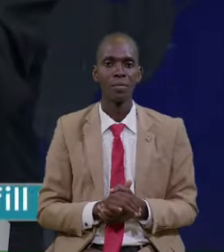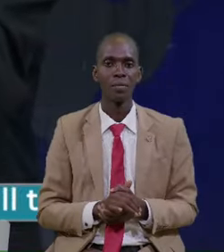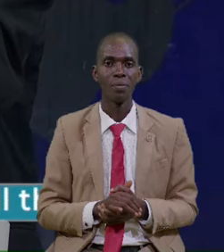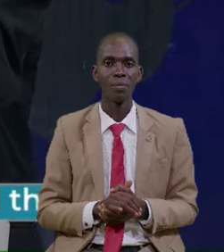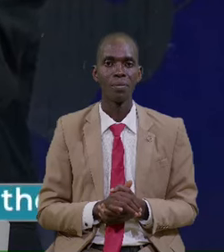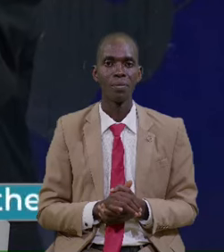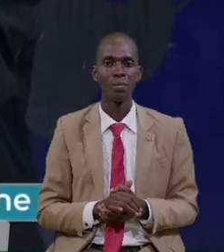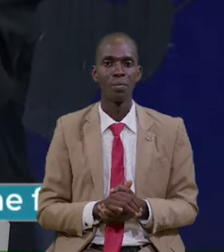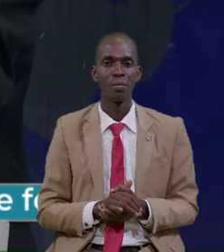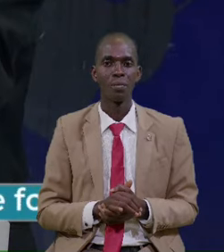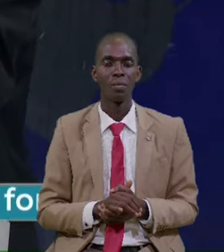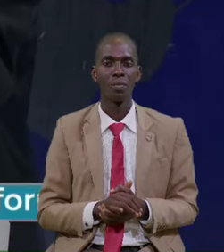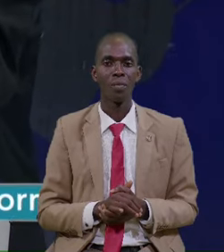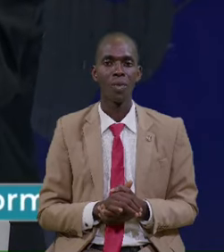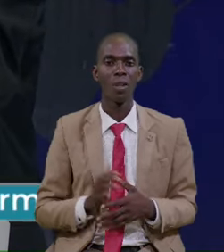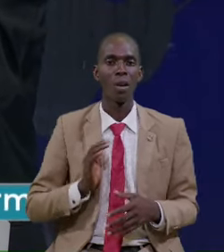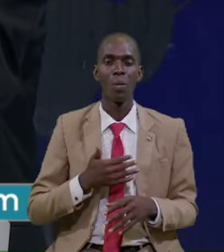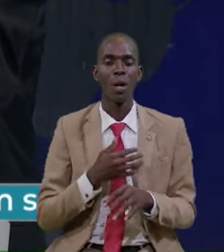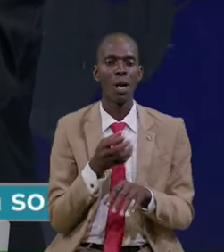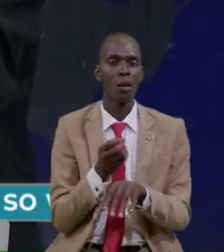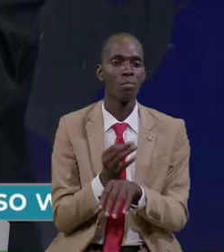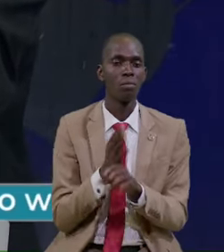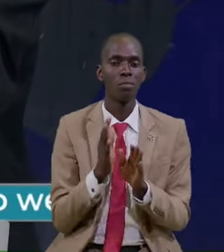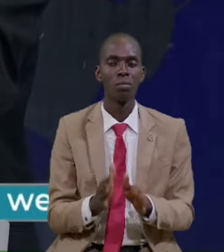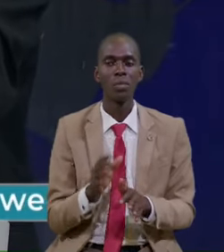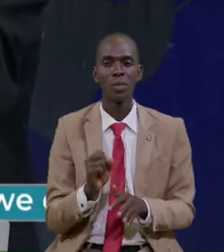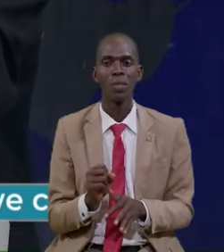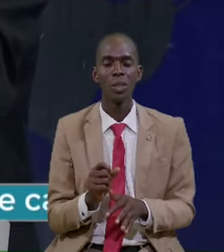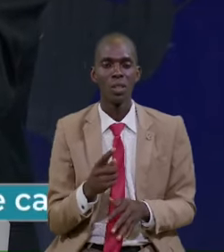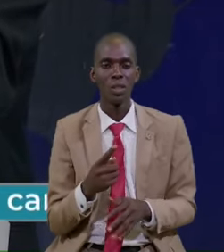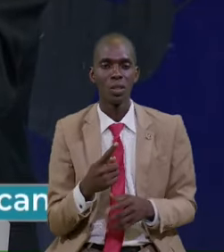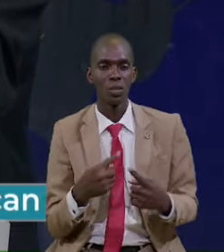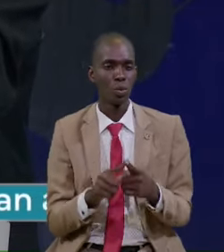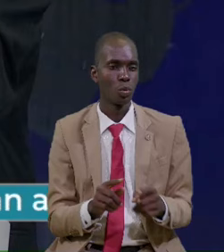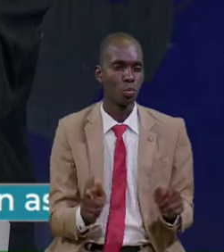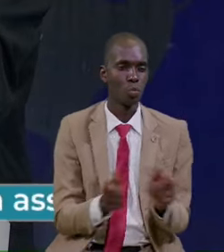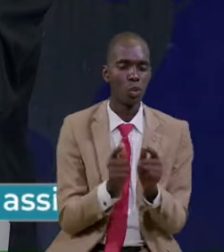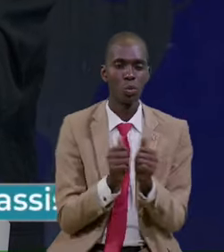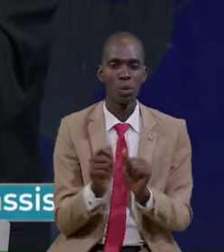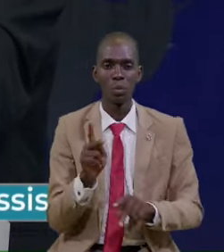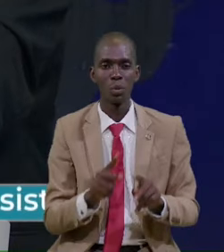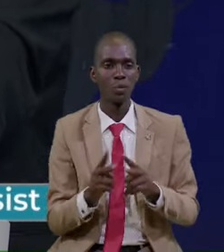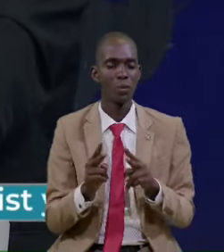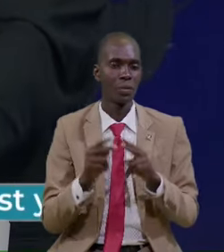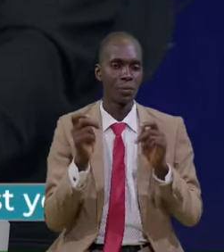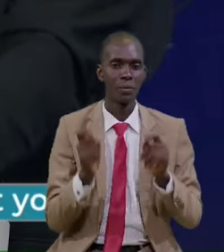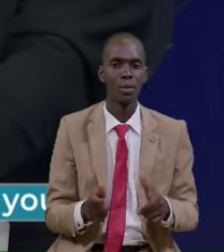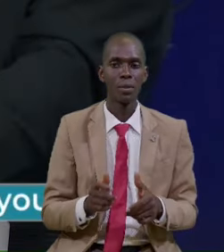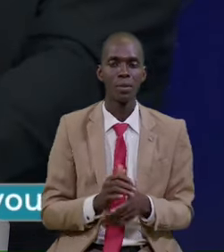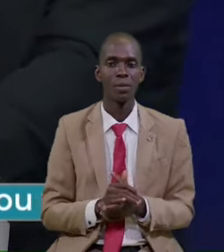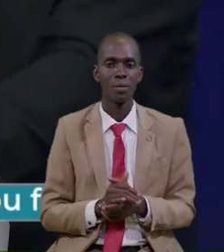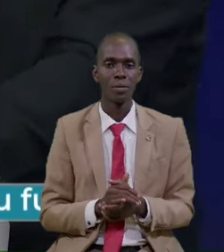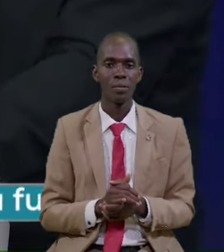Please, counselors, try to spot them out and encourage them.